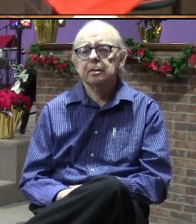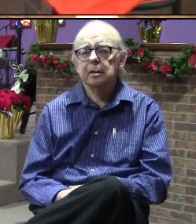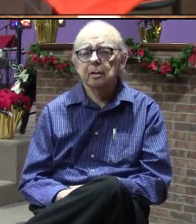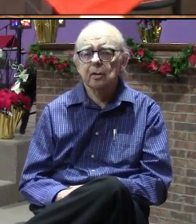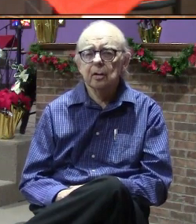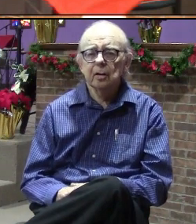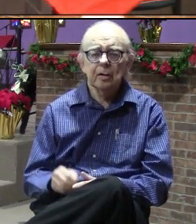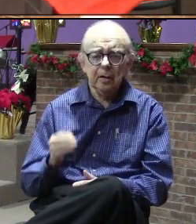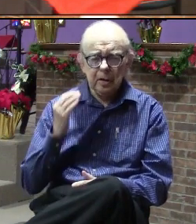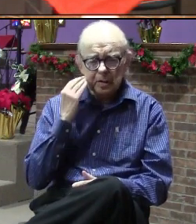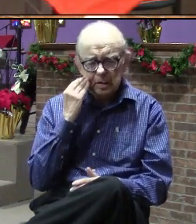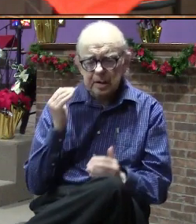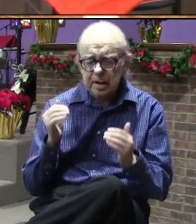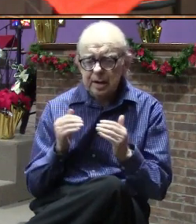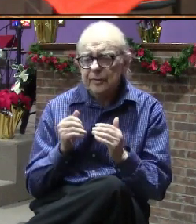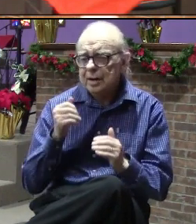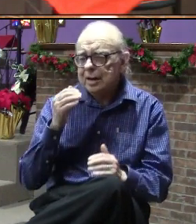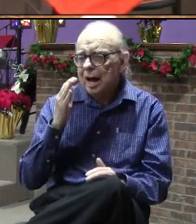You know, even God